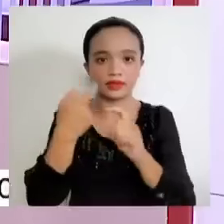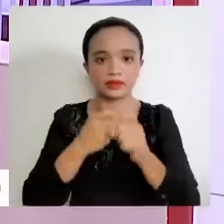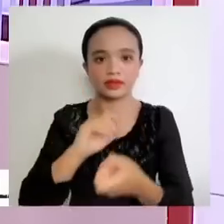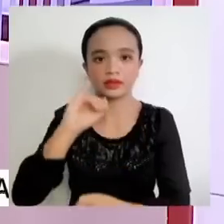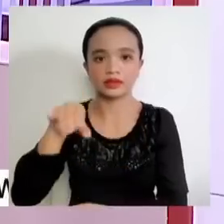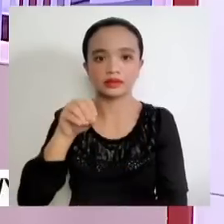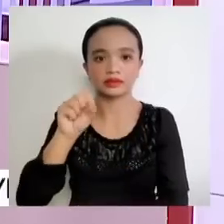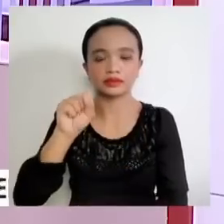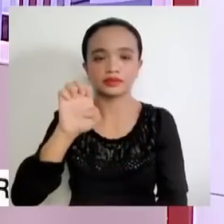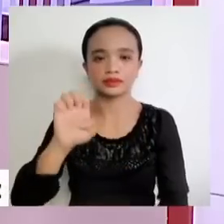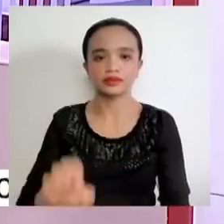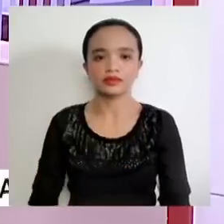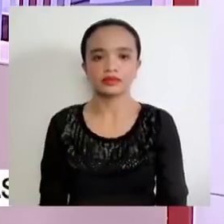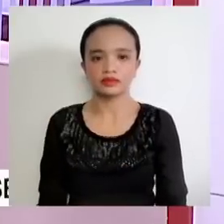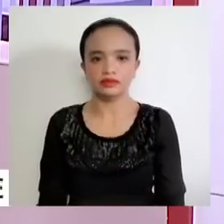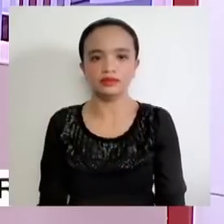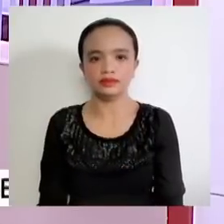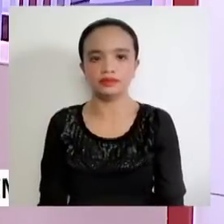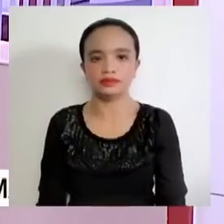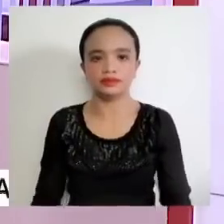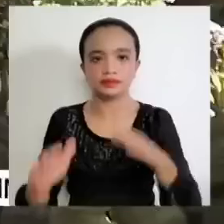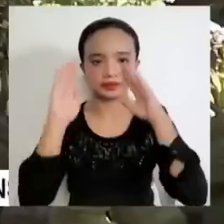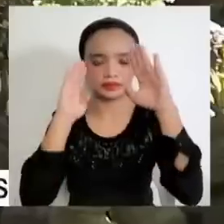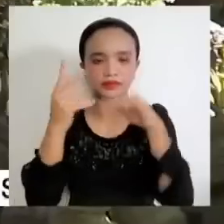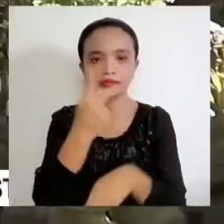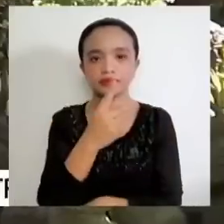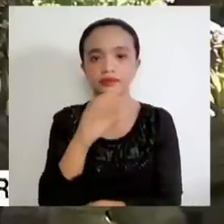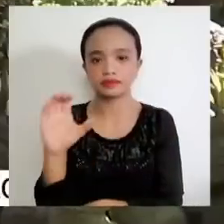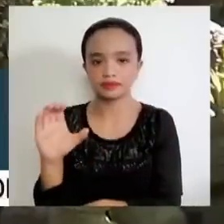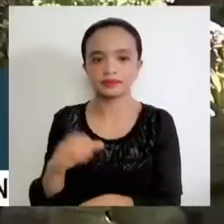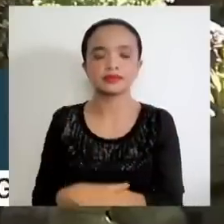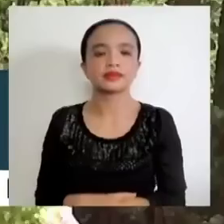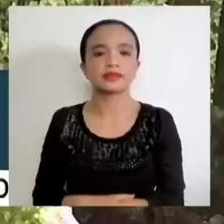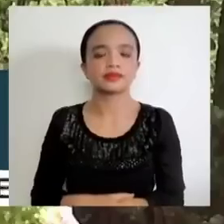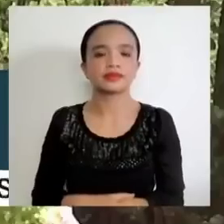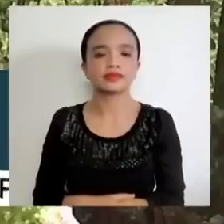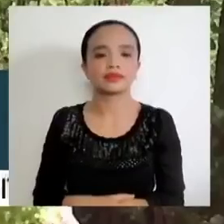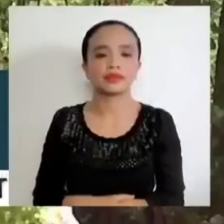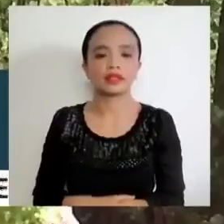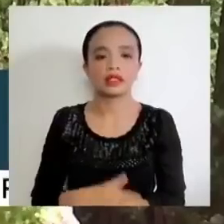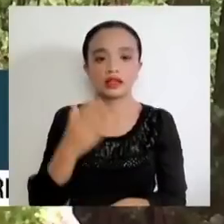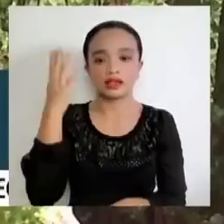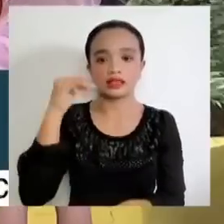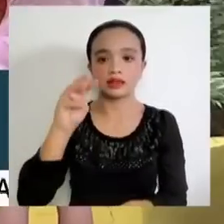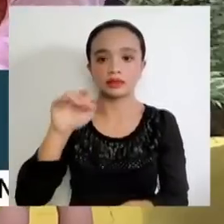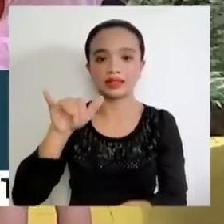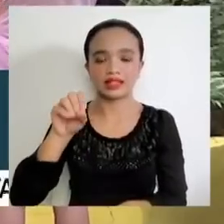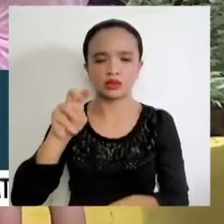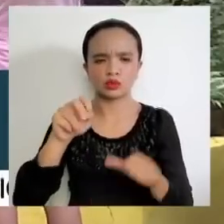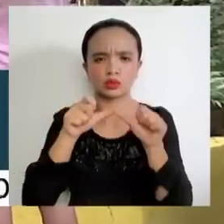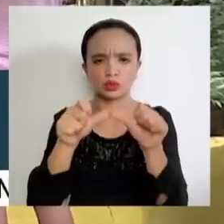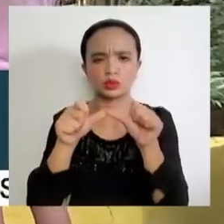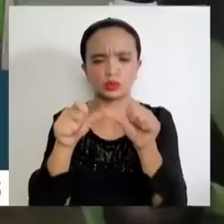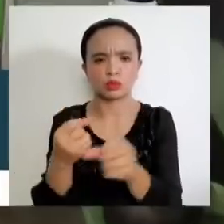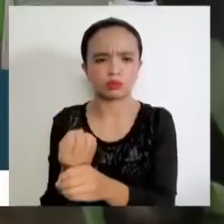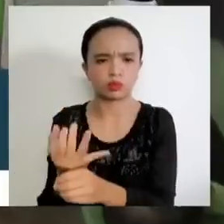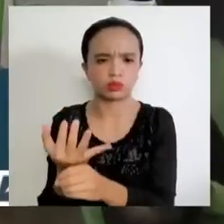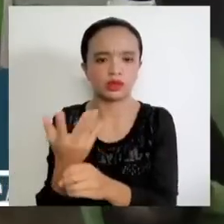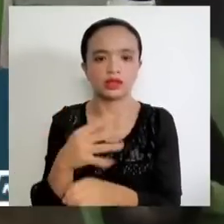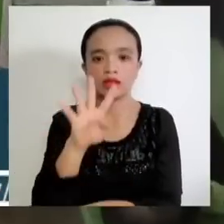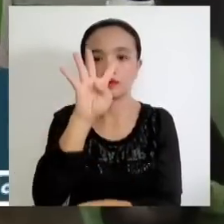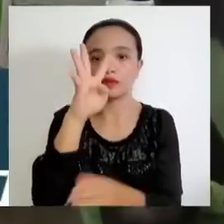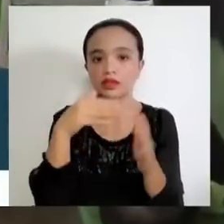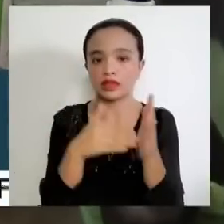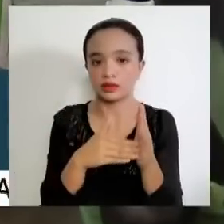Jose. Hi, Carmina. Evacuees in Albay due to Mayon volcano's unrest have now reached more than 4,000 families